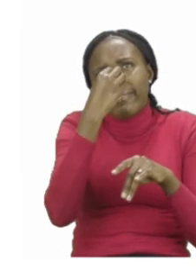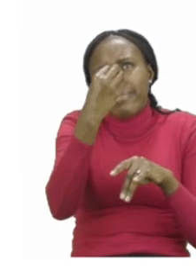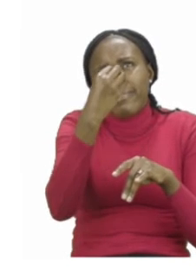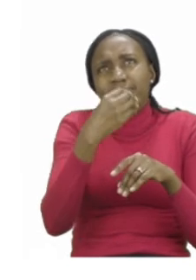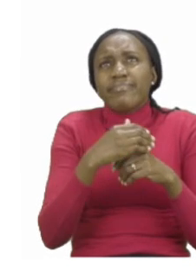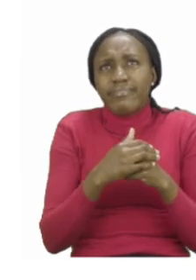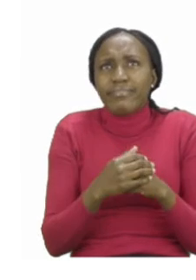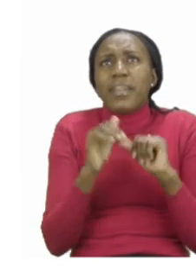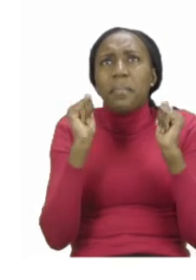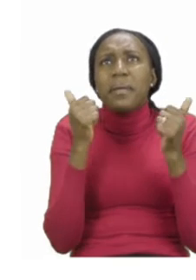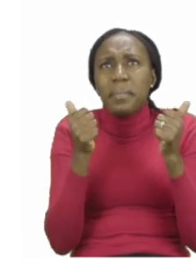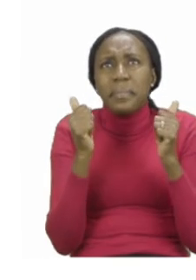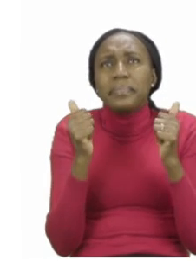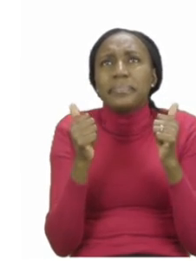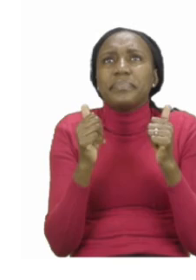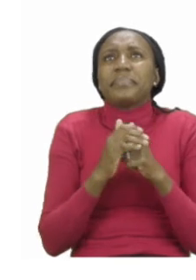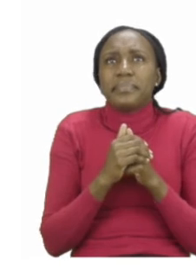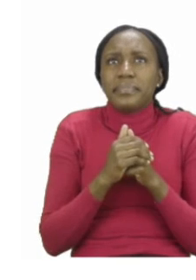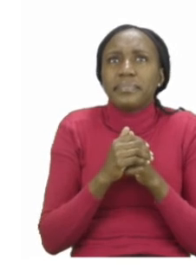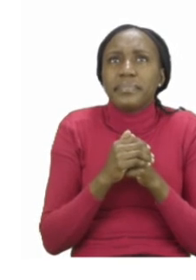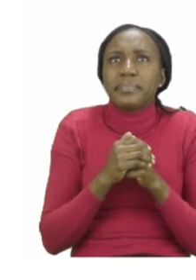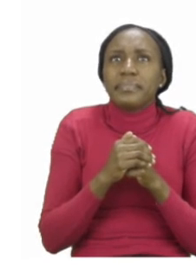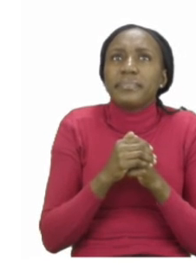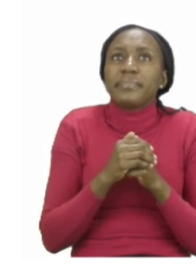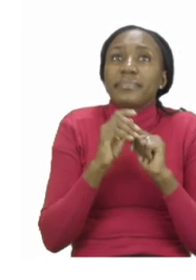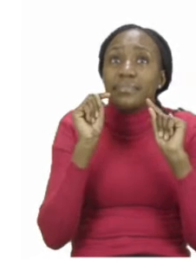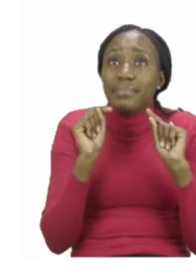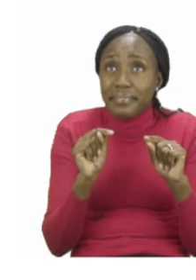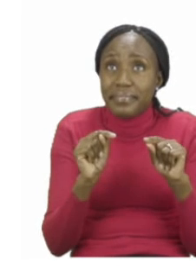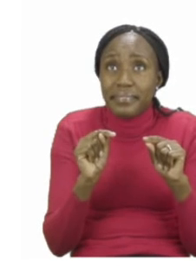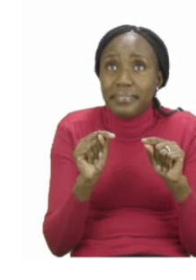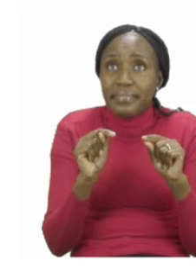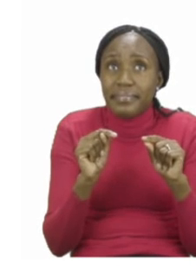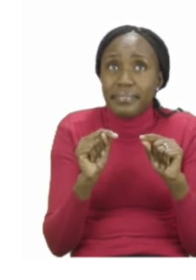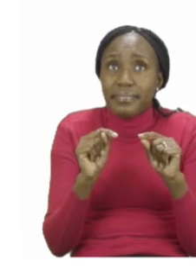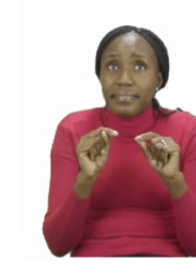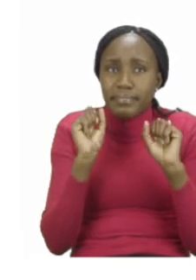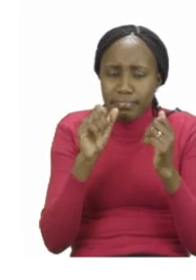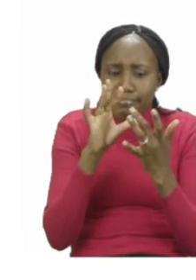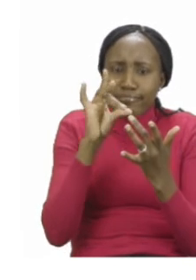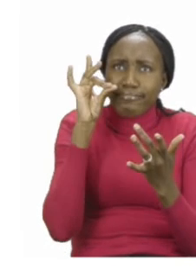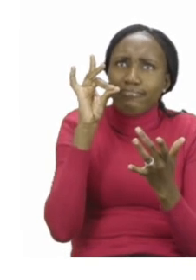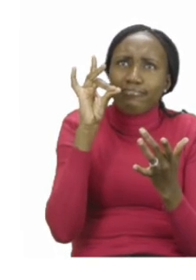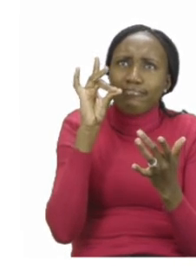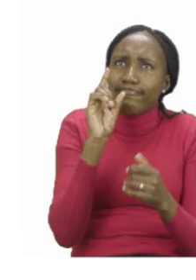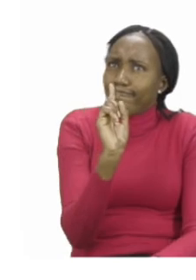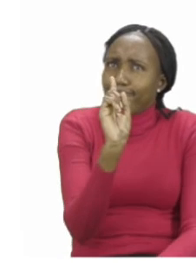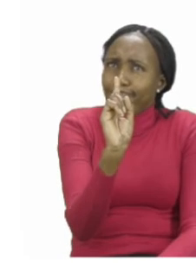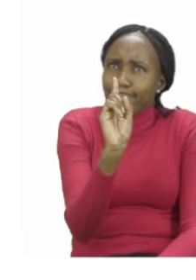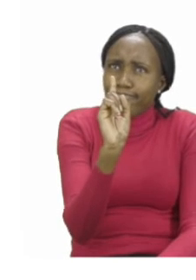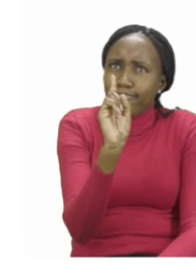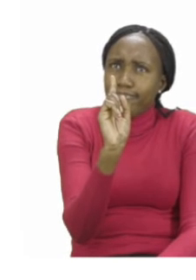Good job. Now, boys and girls, we want you to choose one